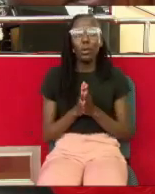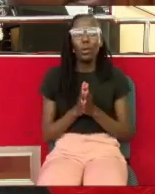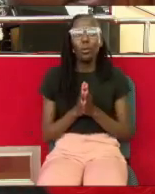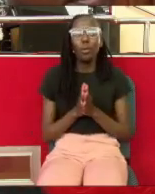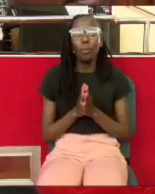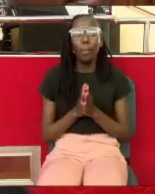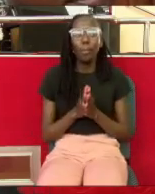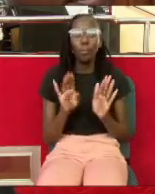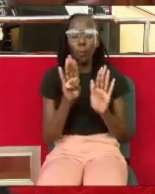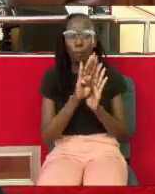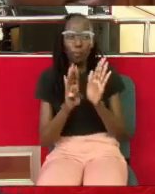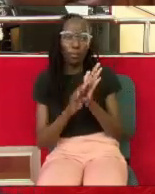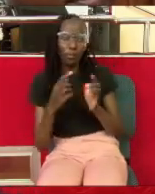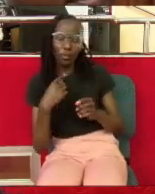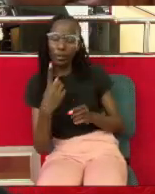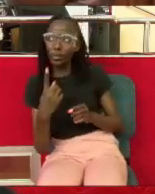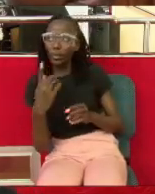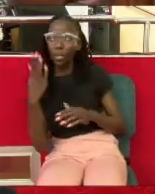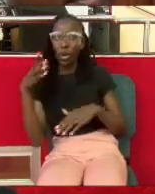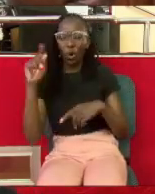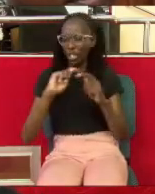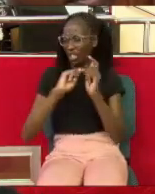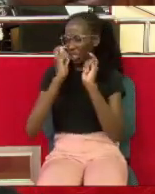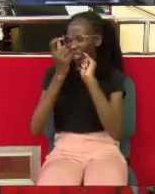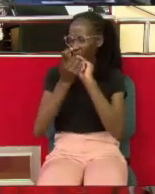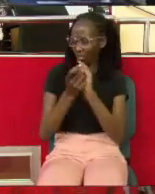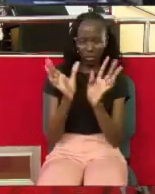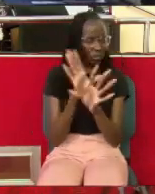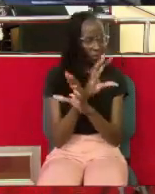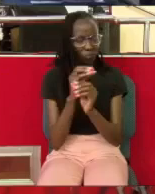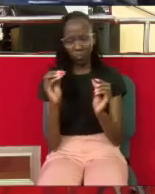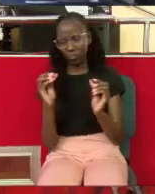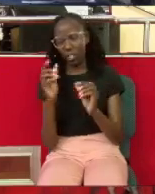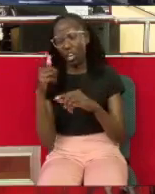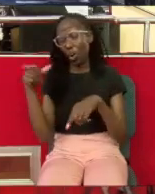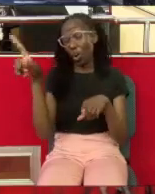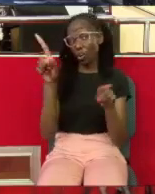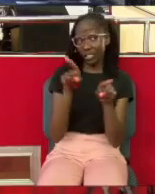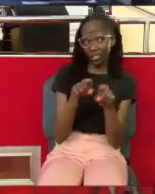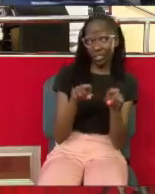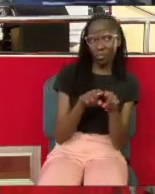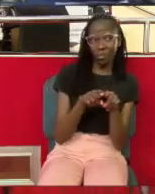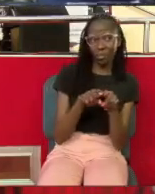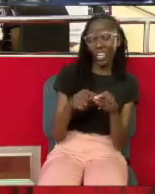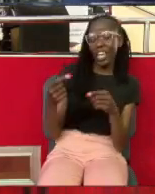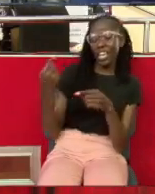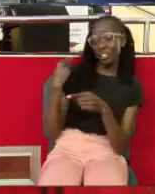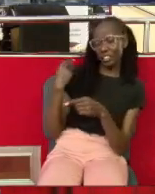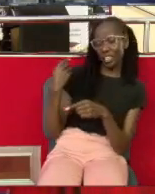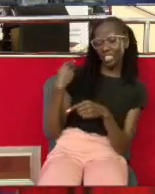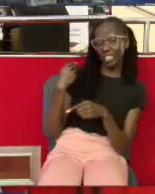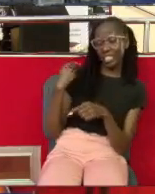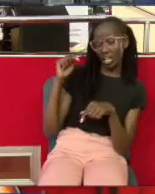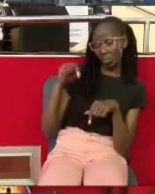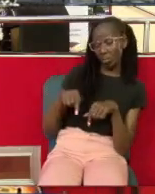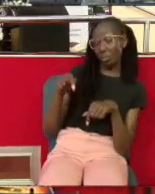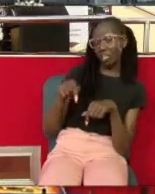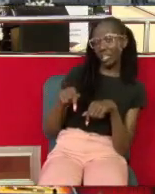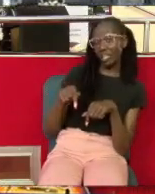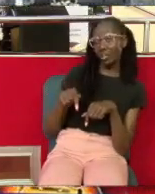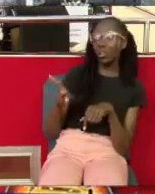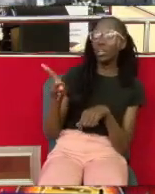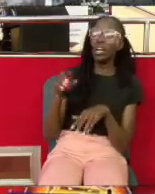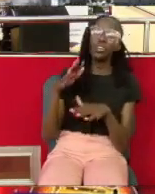The Bible tells us he changes not. He's the same. Yesterday, jana, today, leo,